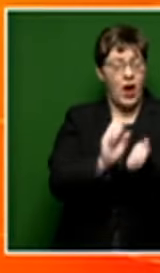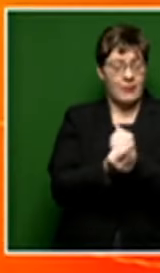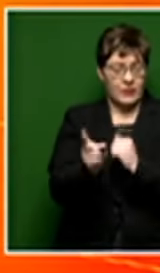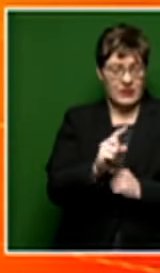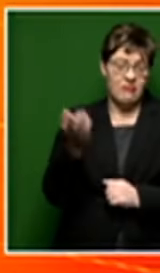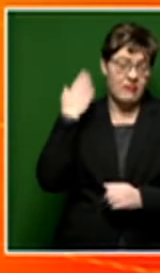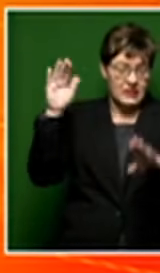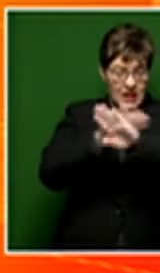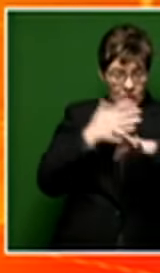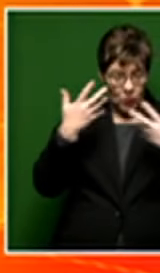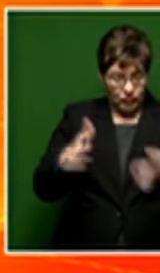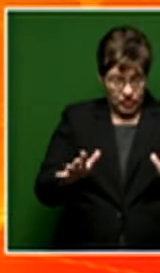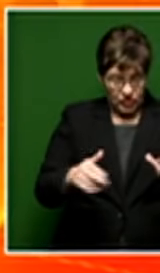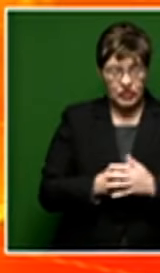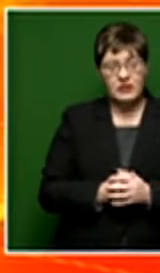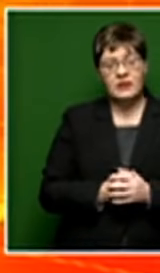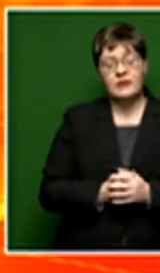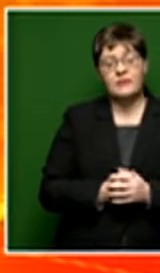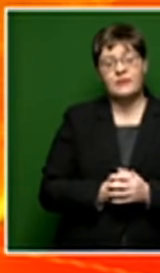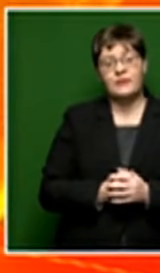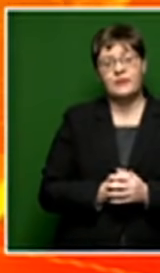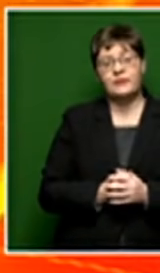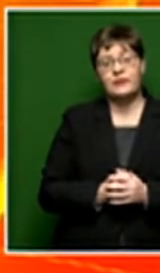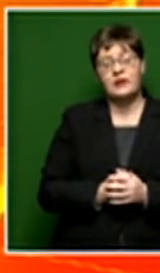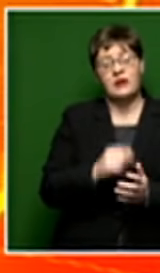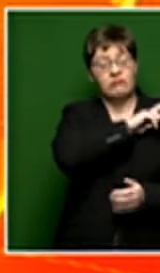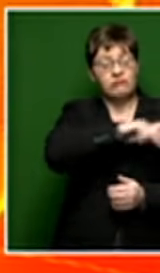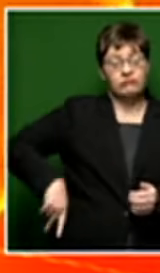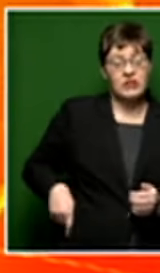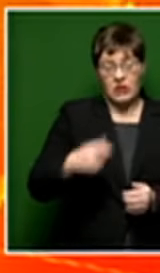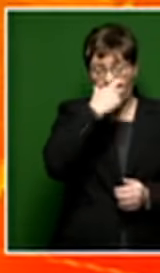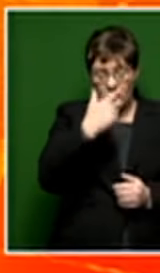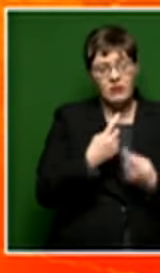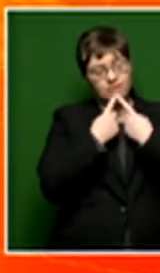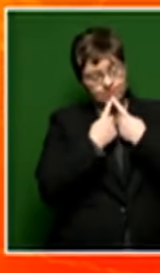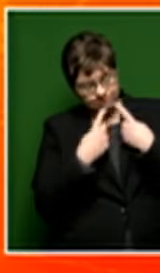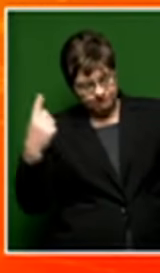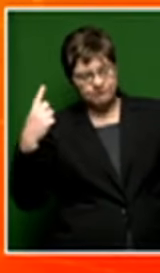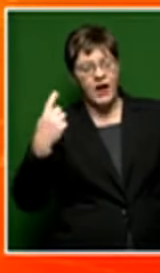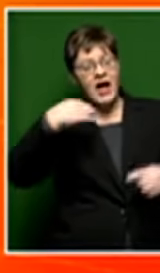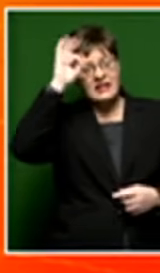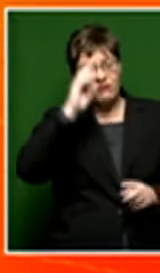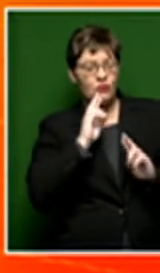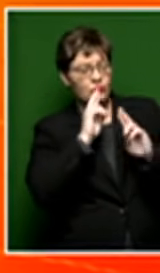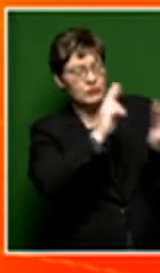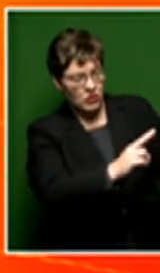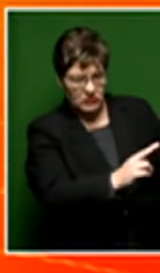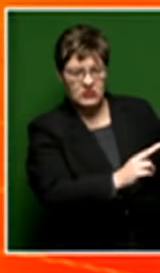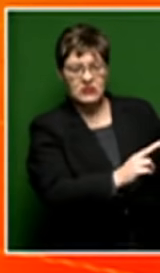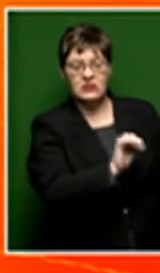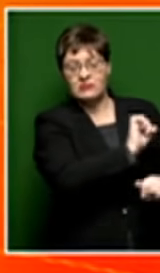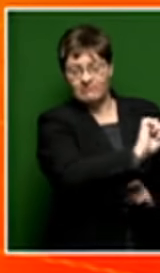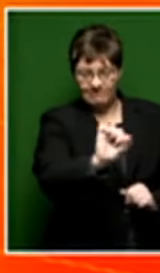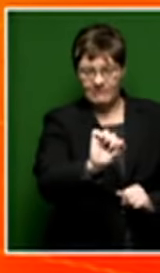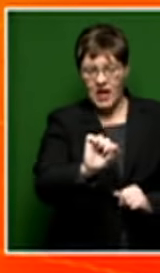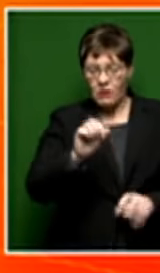So last night, as you know, the President, Cyril Ramaphosa, addressed the nation on government's response to persistent public violence in parts of the country